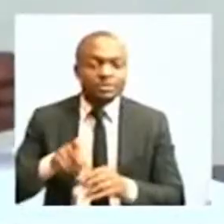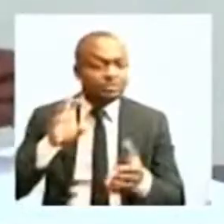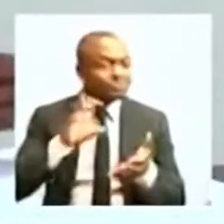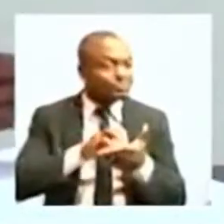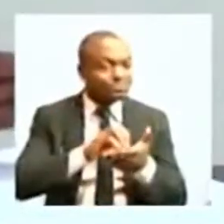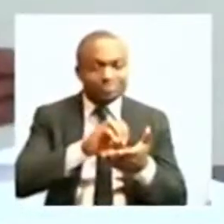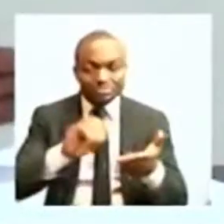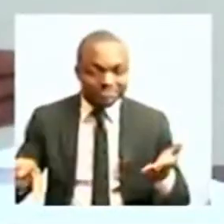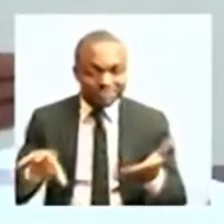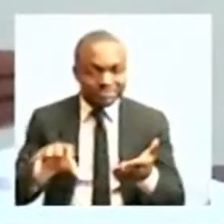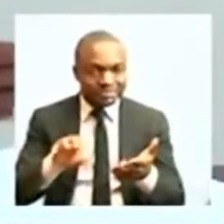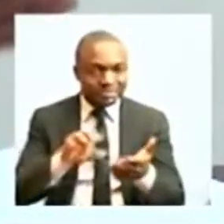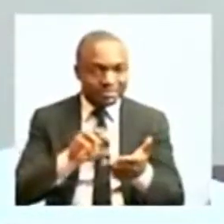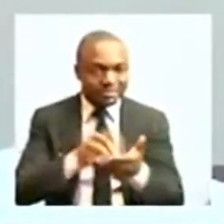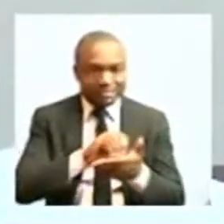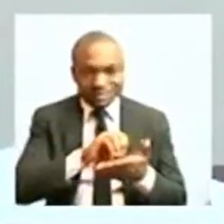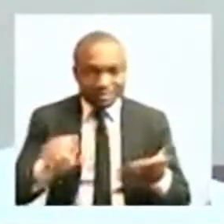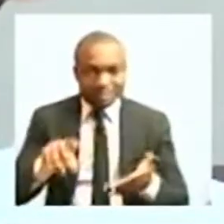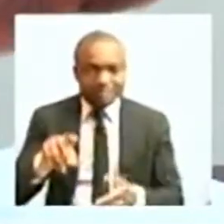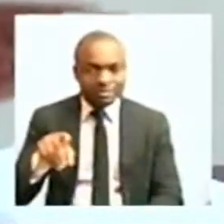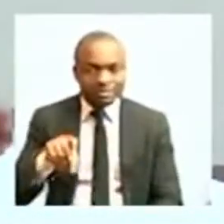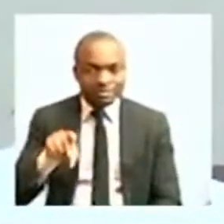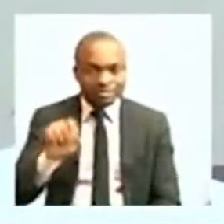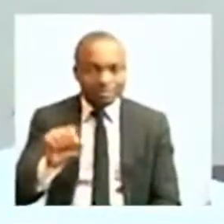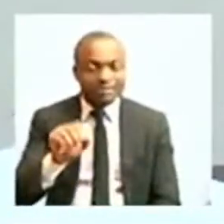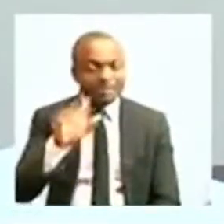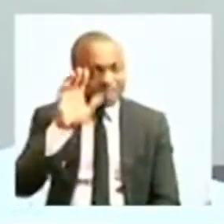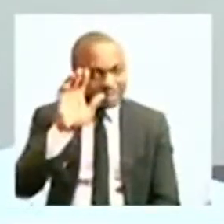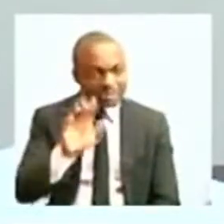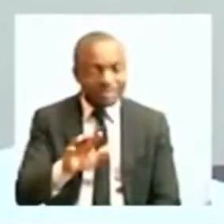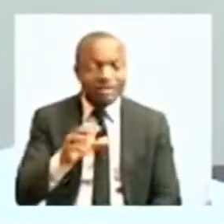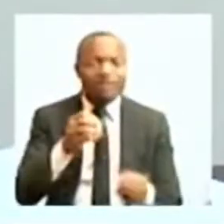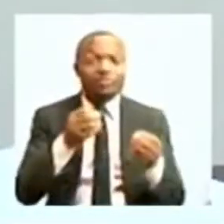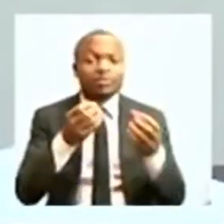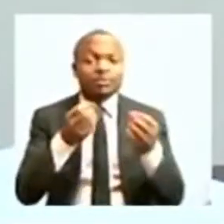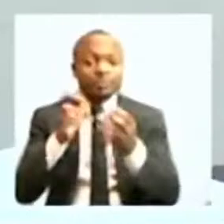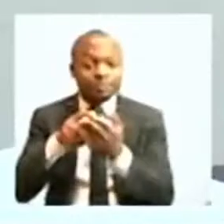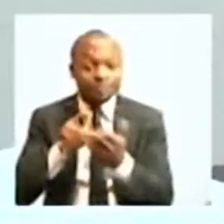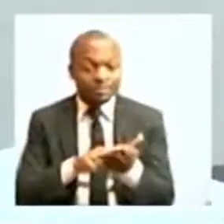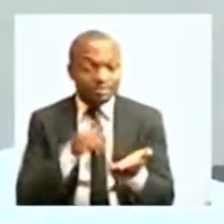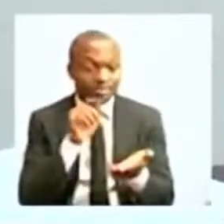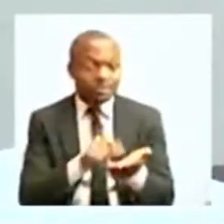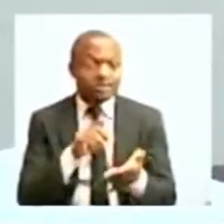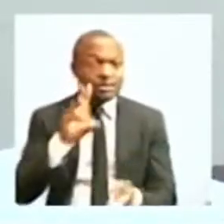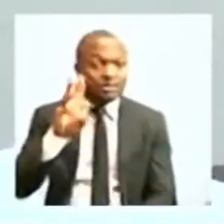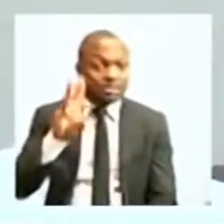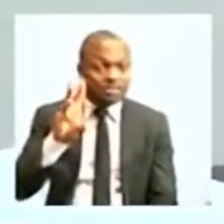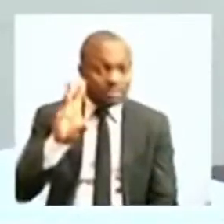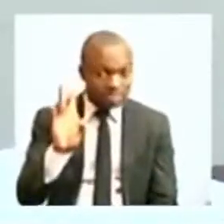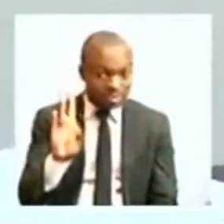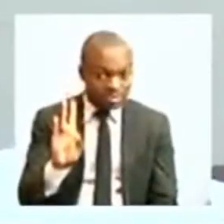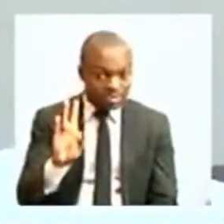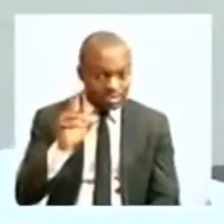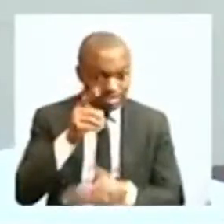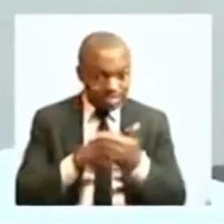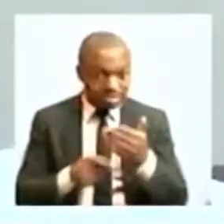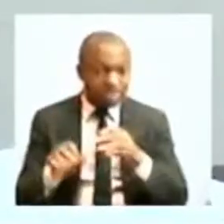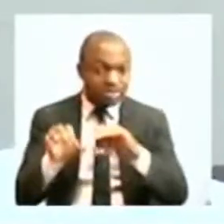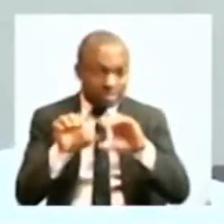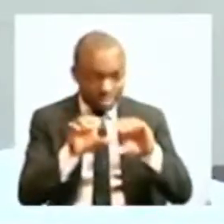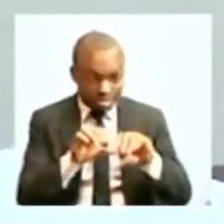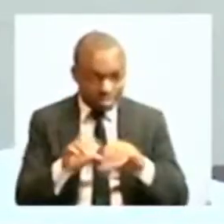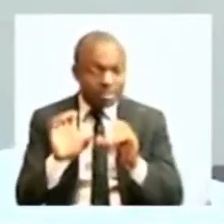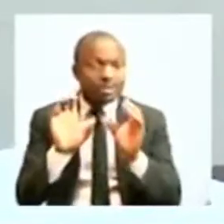out. PS, there are so many people there. I've got a report here, PS, 67. What we have done as a